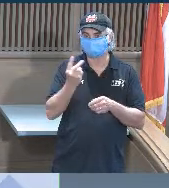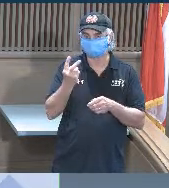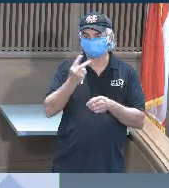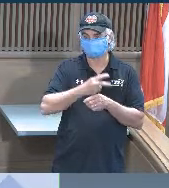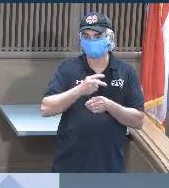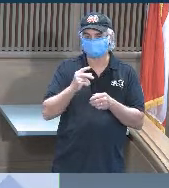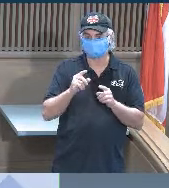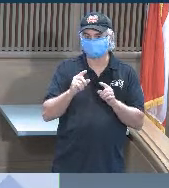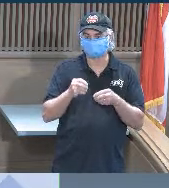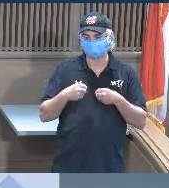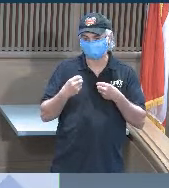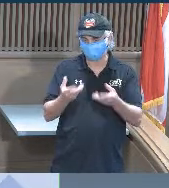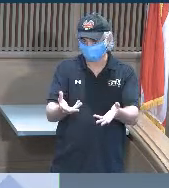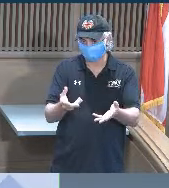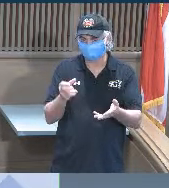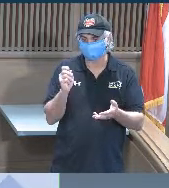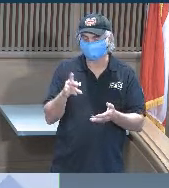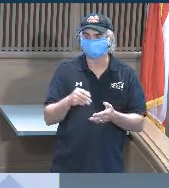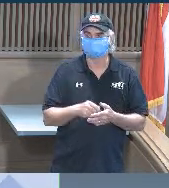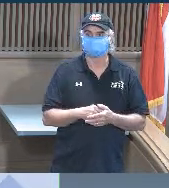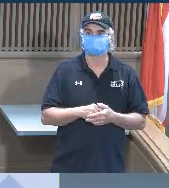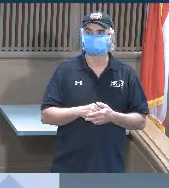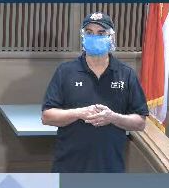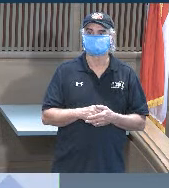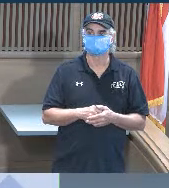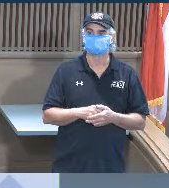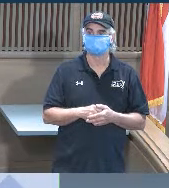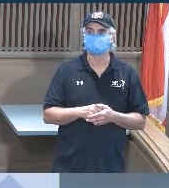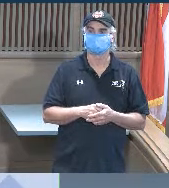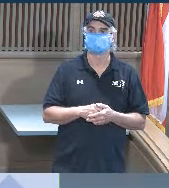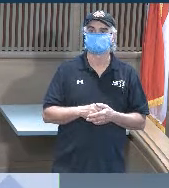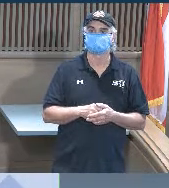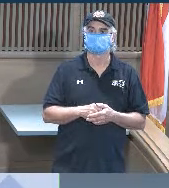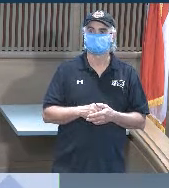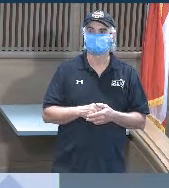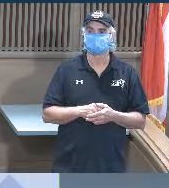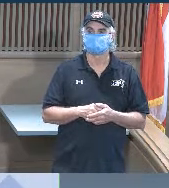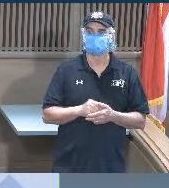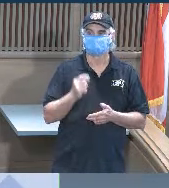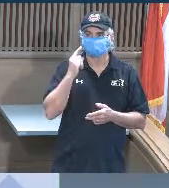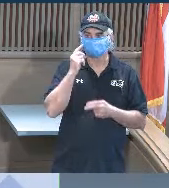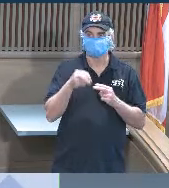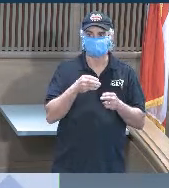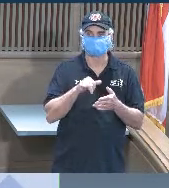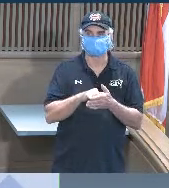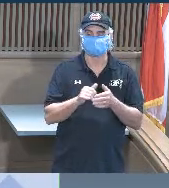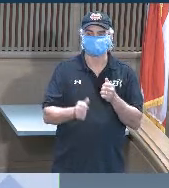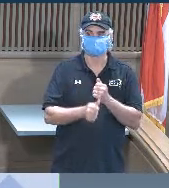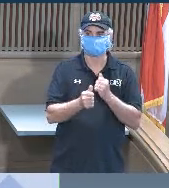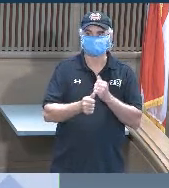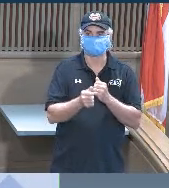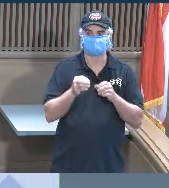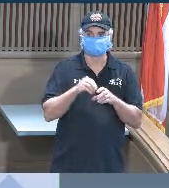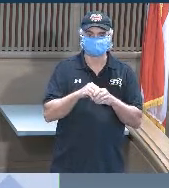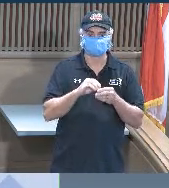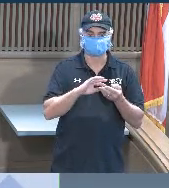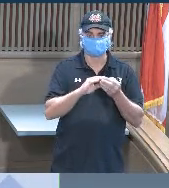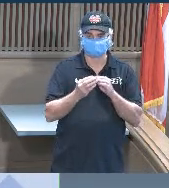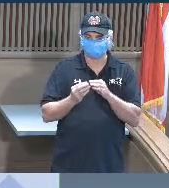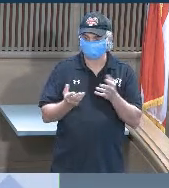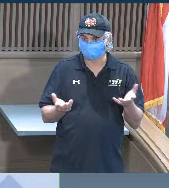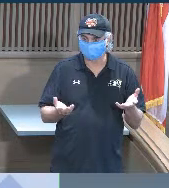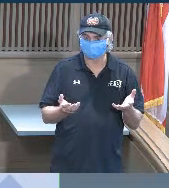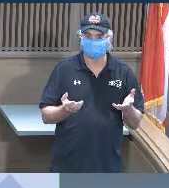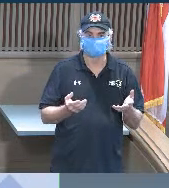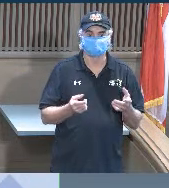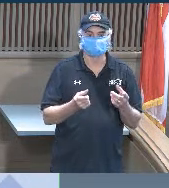So what we're hoping everyone will do is to consider the dangers that are in the community, and they are real. Consider what you can do